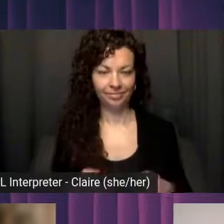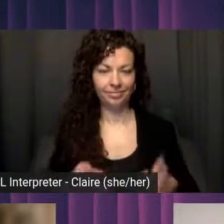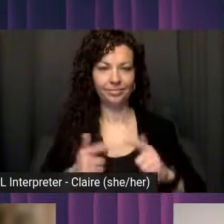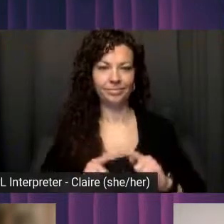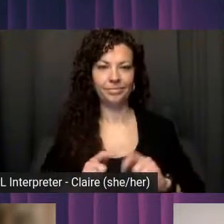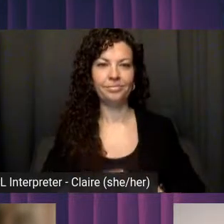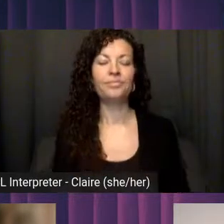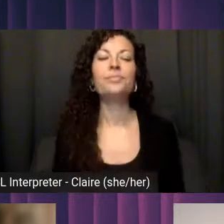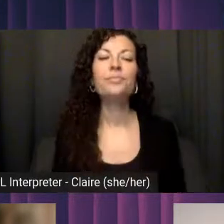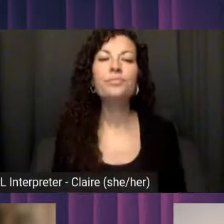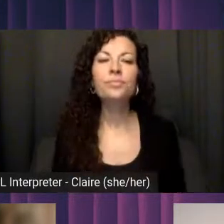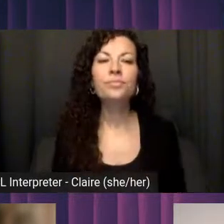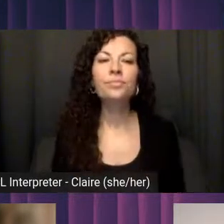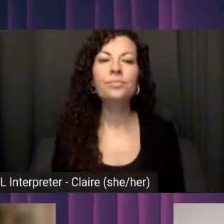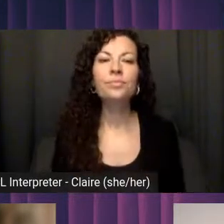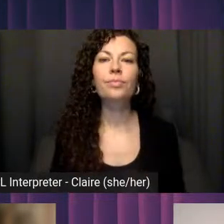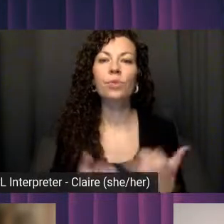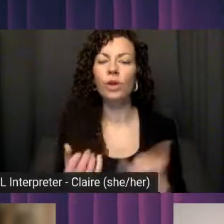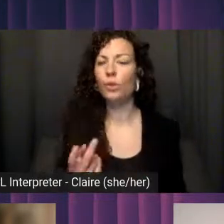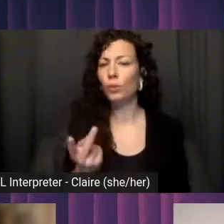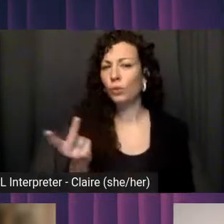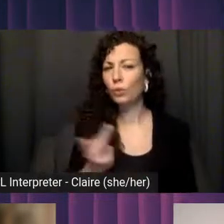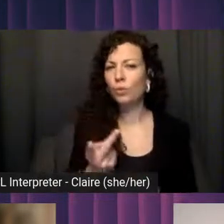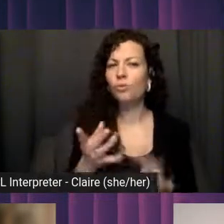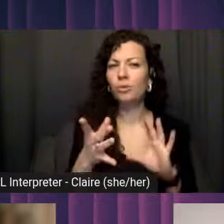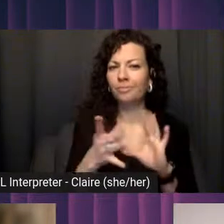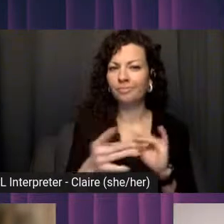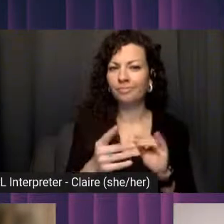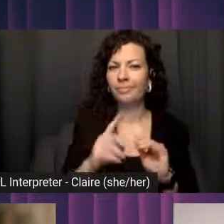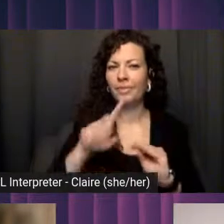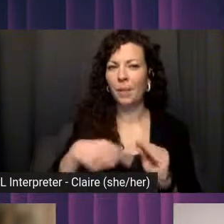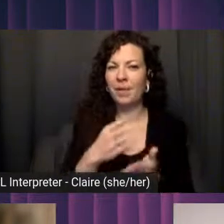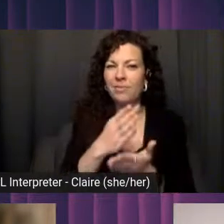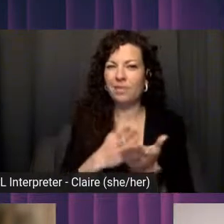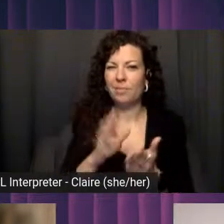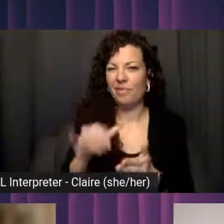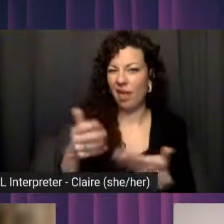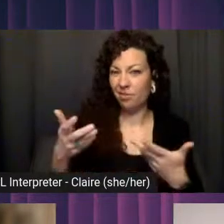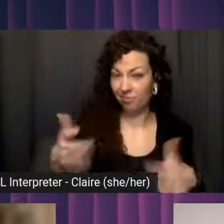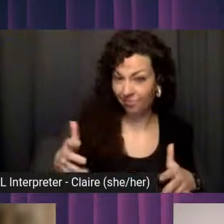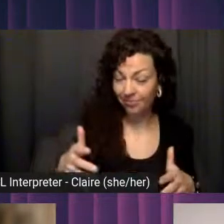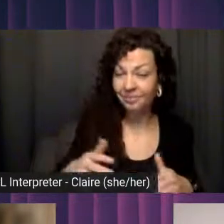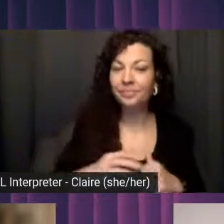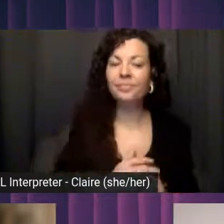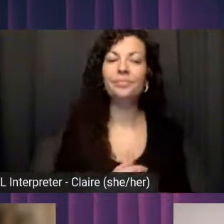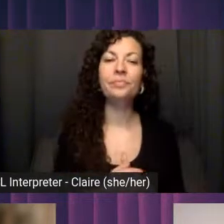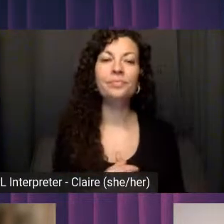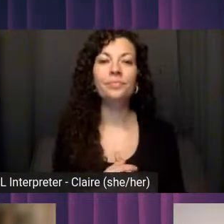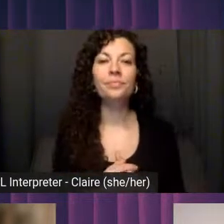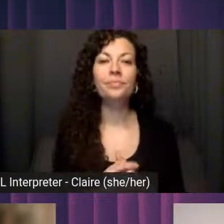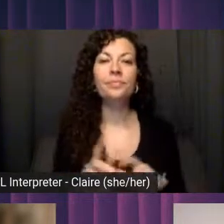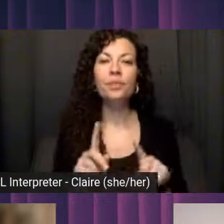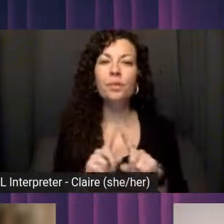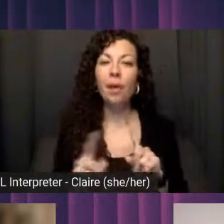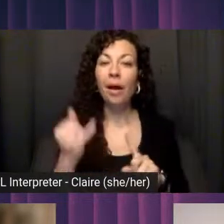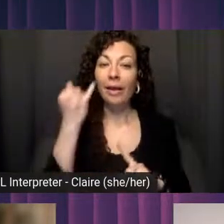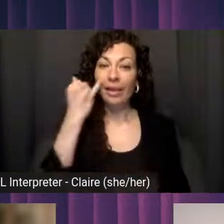of that already, and you as well, Aviva, but also like for us, those of us who are living in a state where this legislation